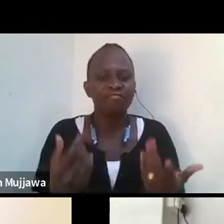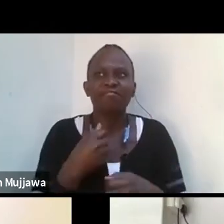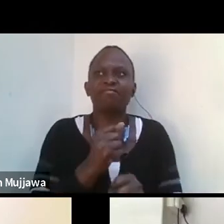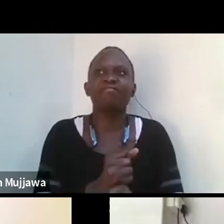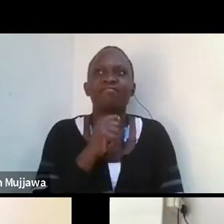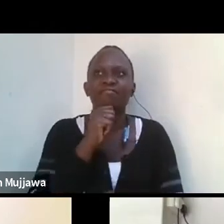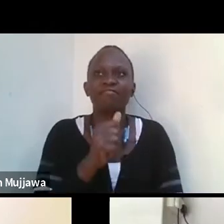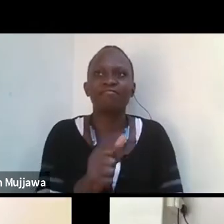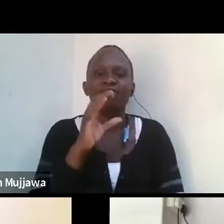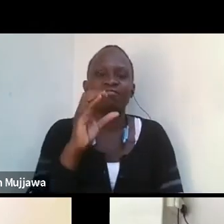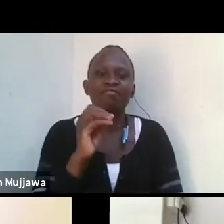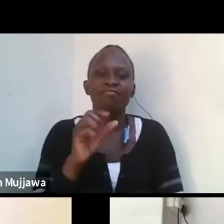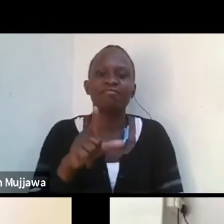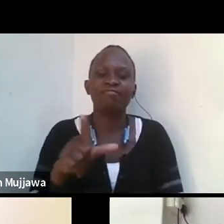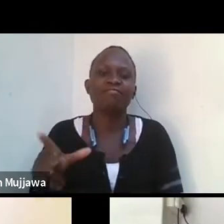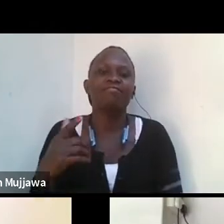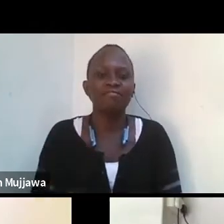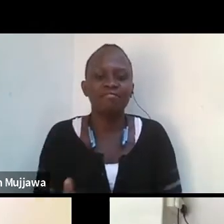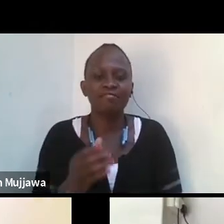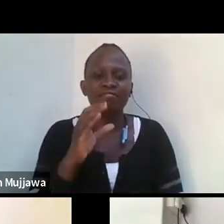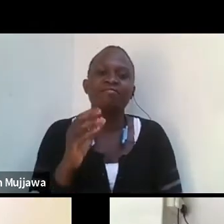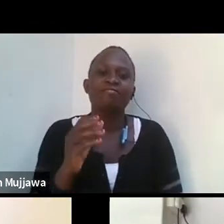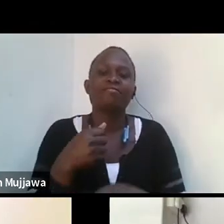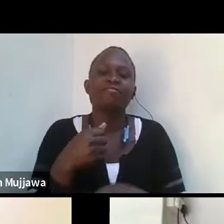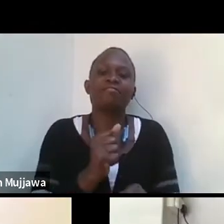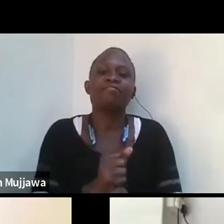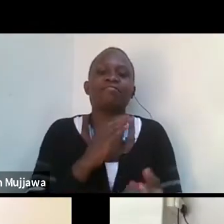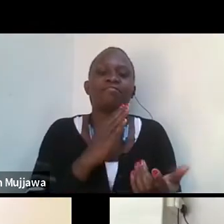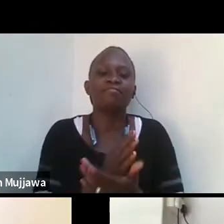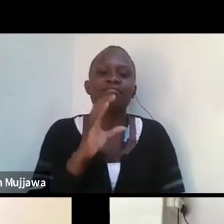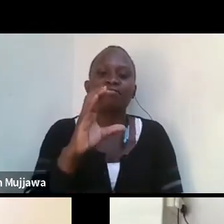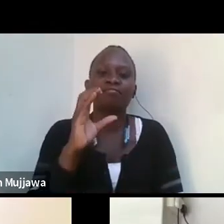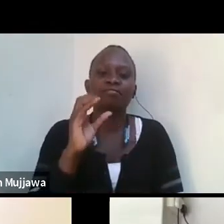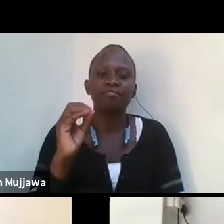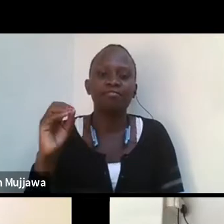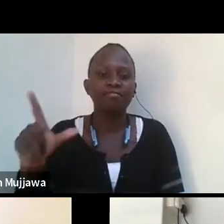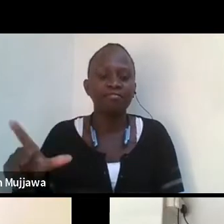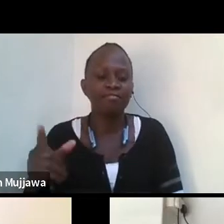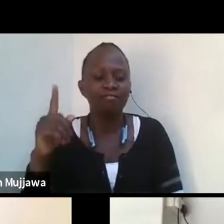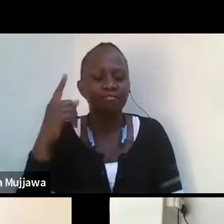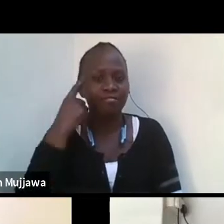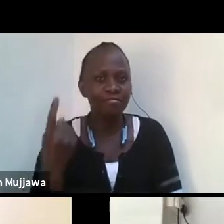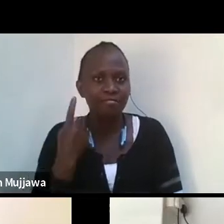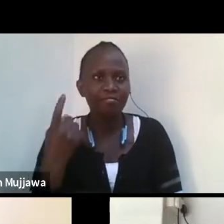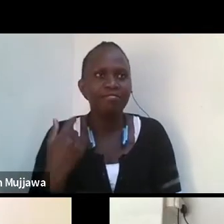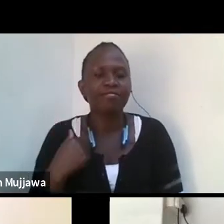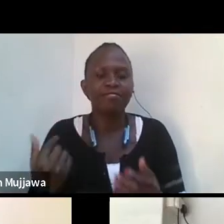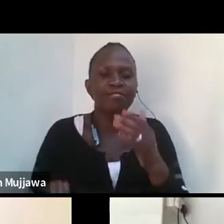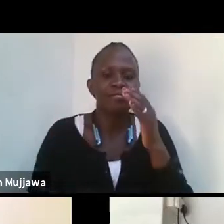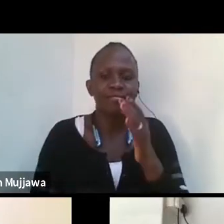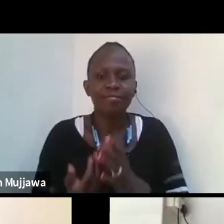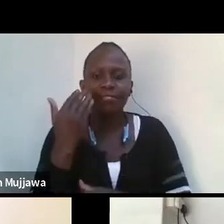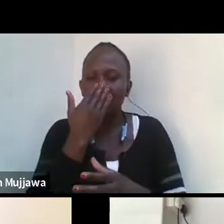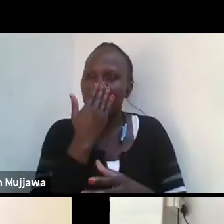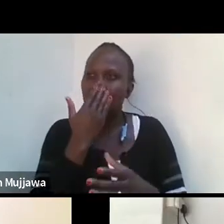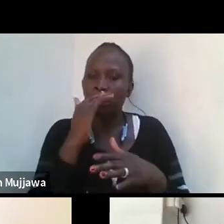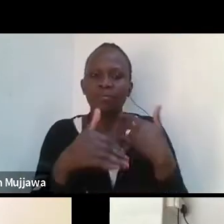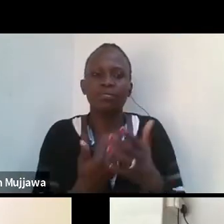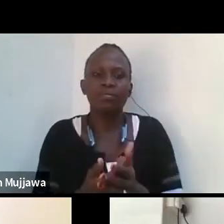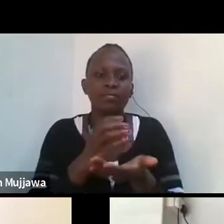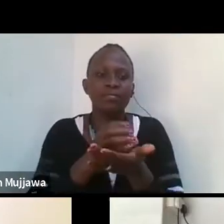Can you imagine my feeling when I walk into an event and everybody's holding a Mirinda Orange, is holding a Mountain Dew? You